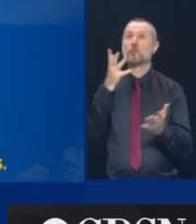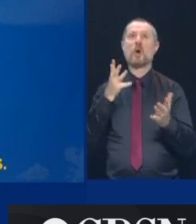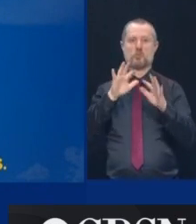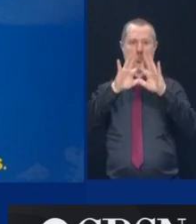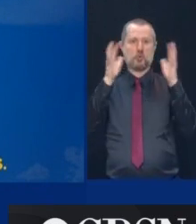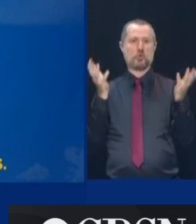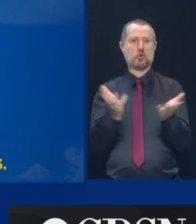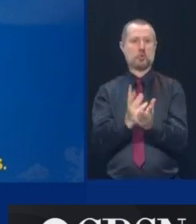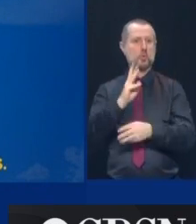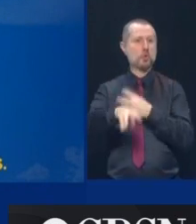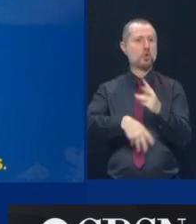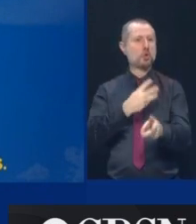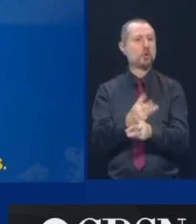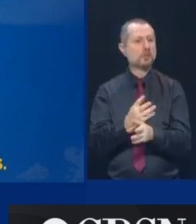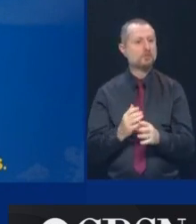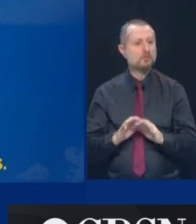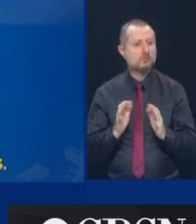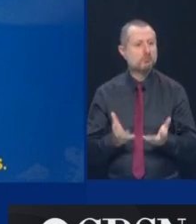because these are